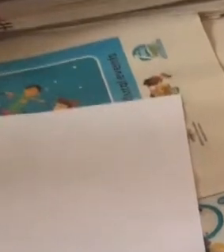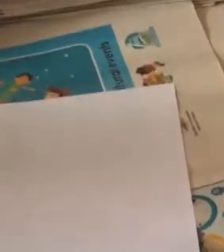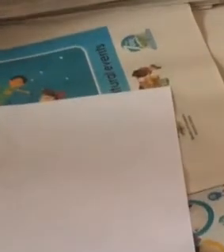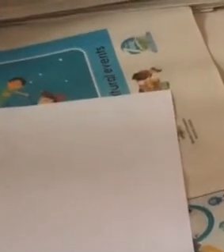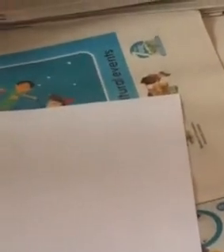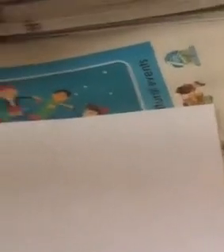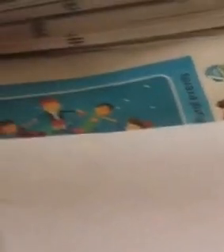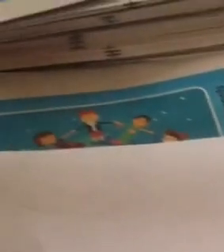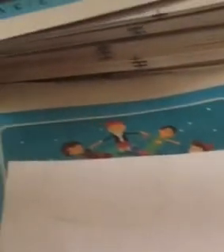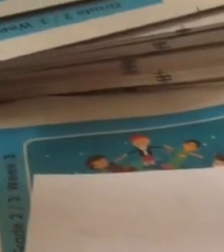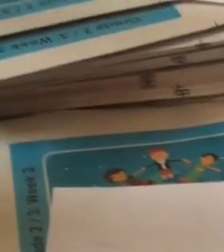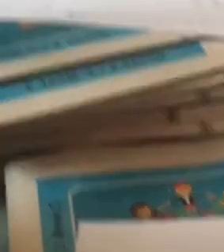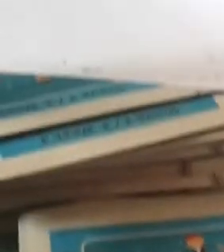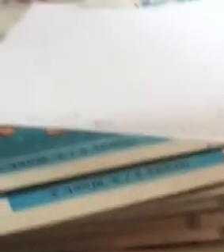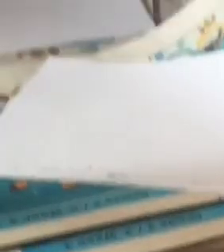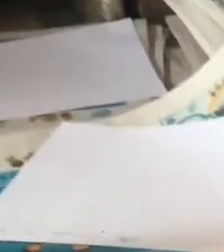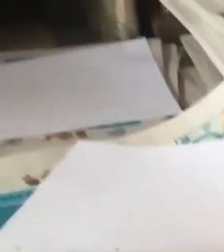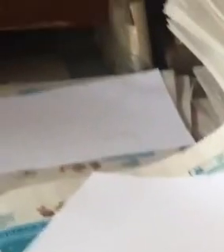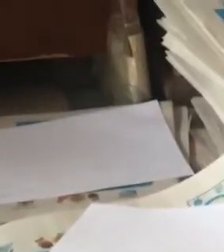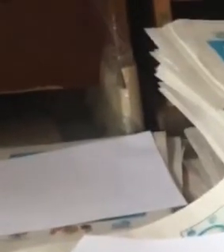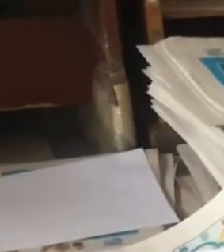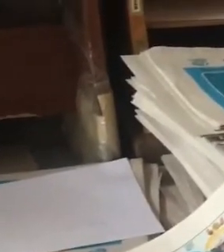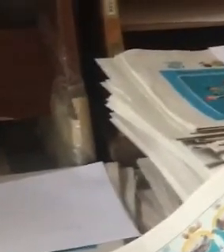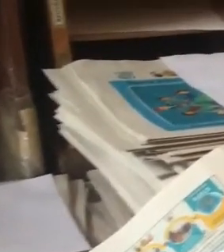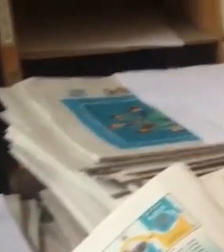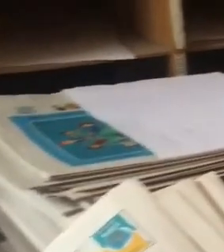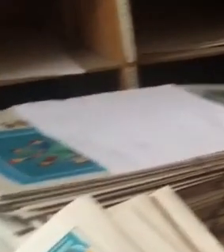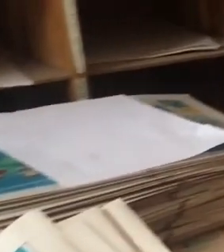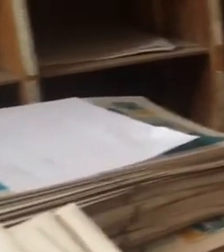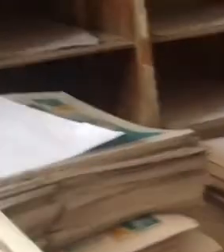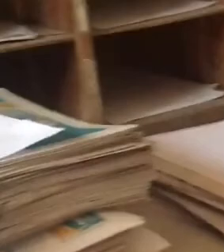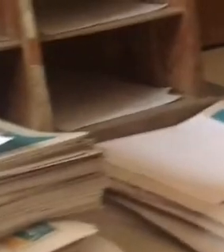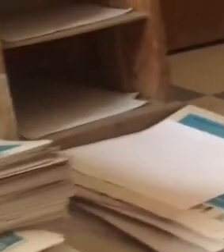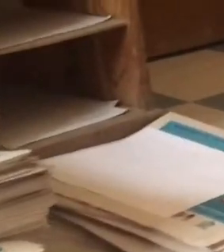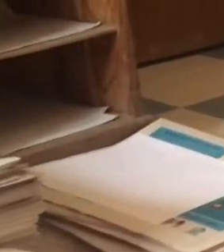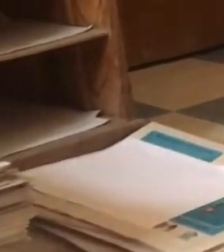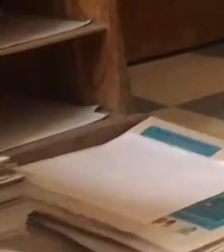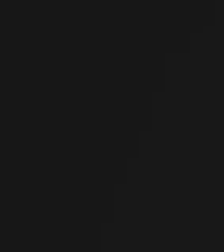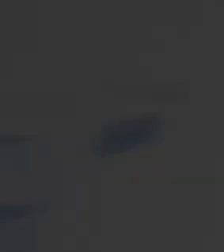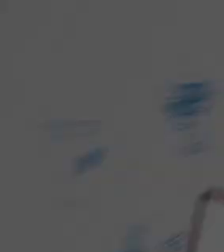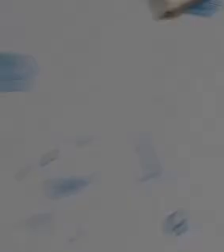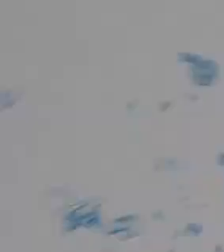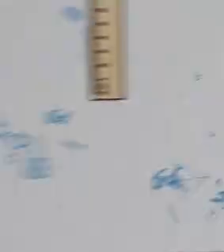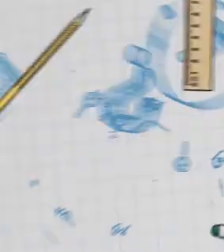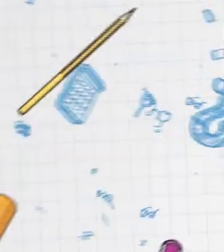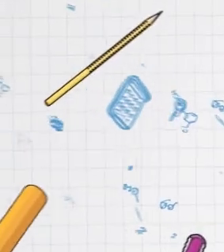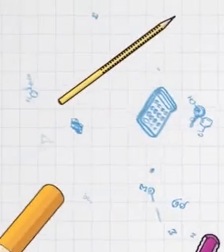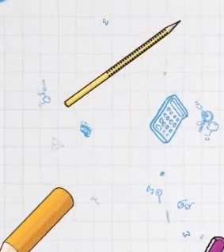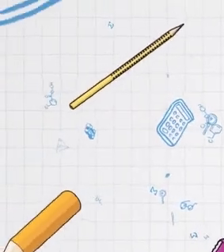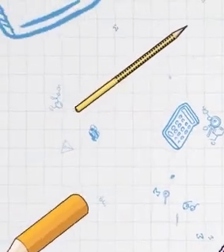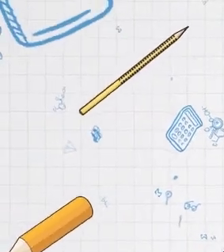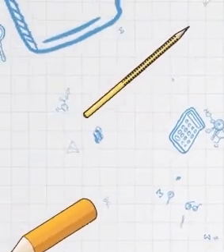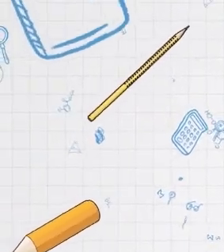them amongst the schools in the circuit, which will then be ready for pickup by the school principals.